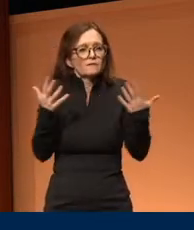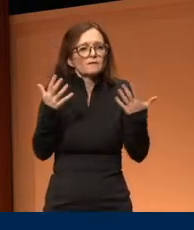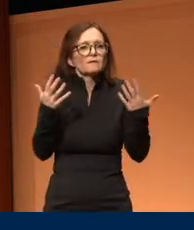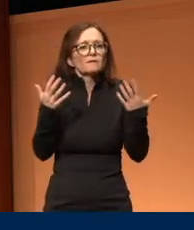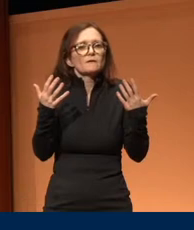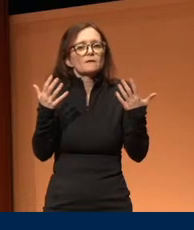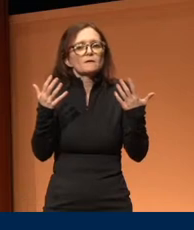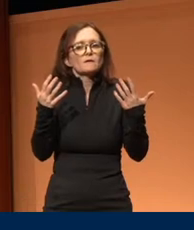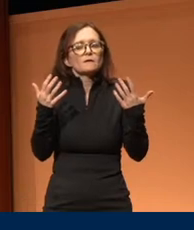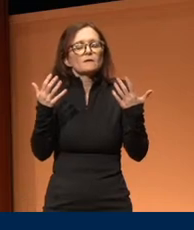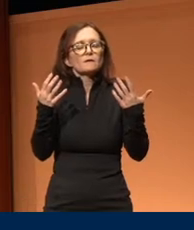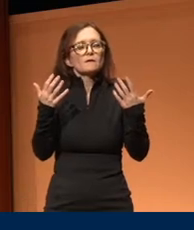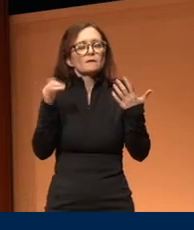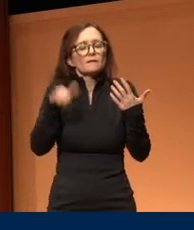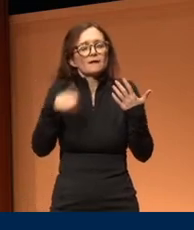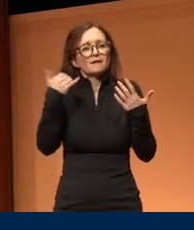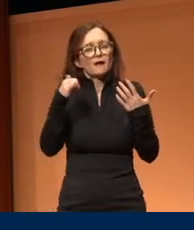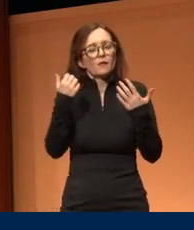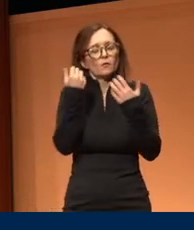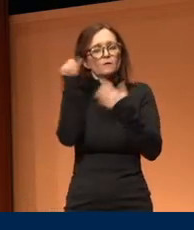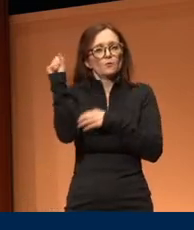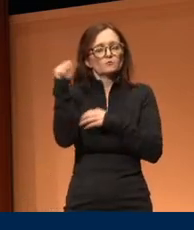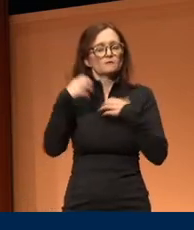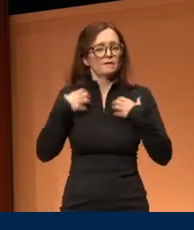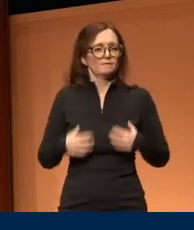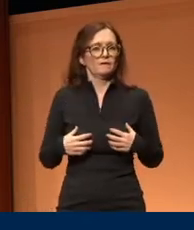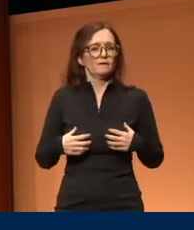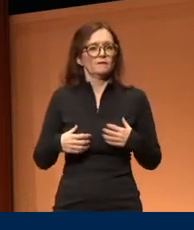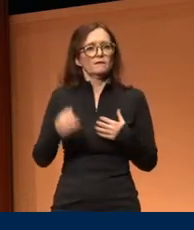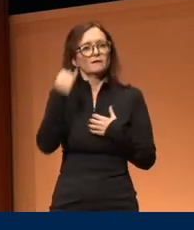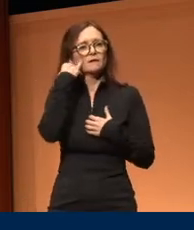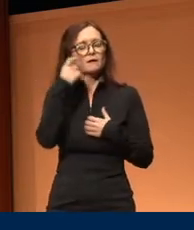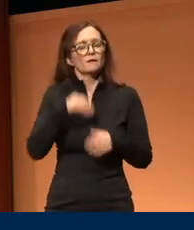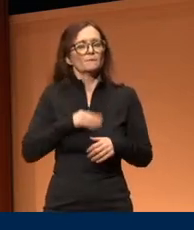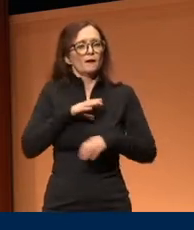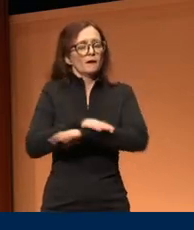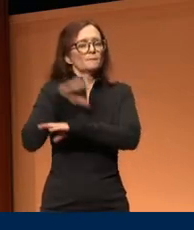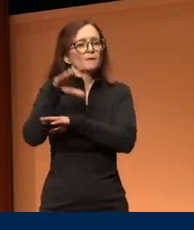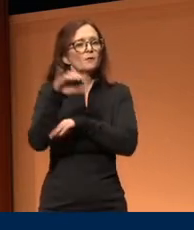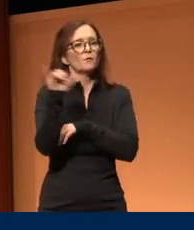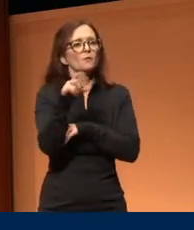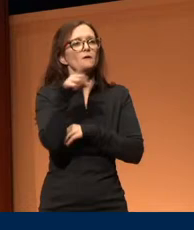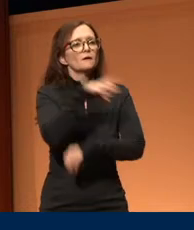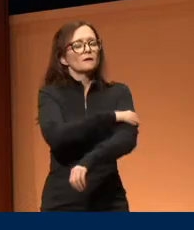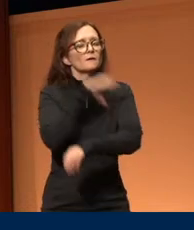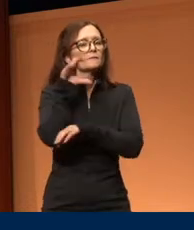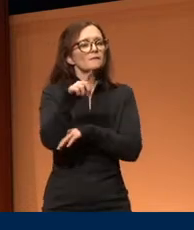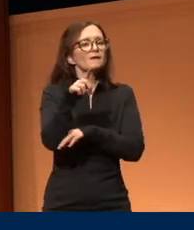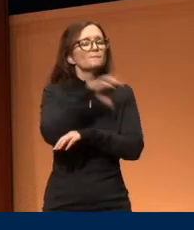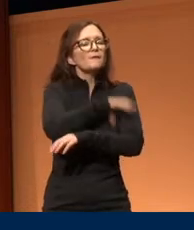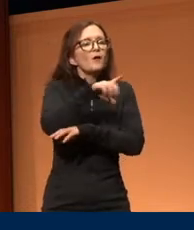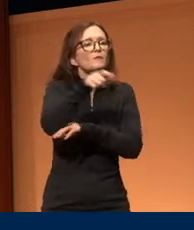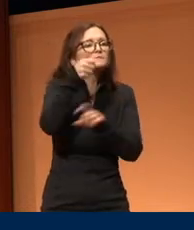case of the yellow vests, they're not really empowered either. They are empowering